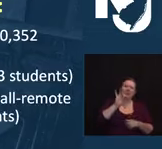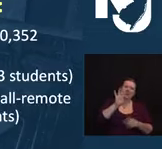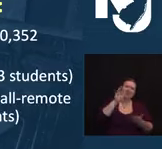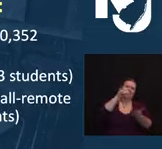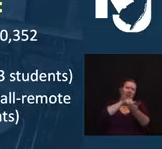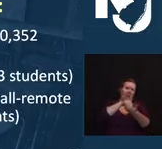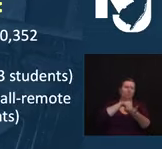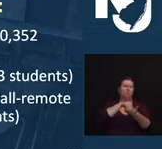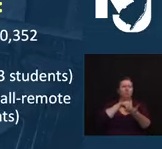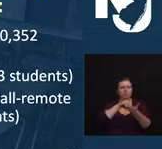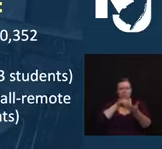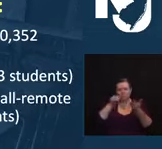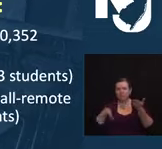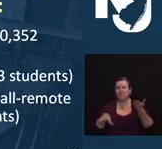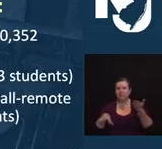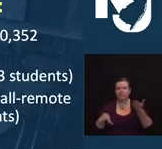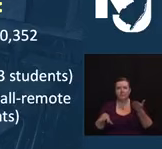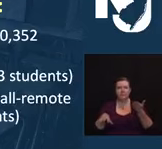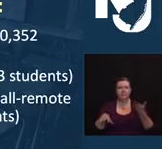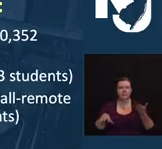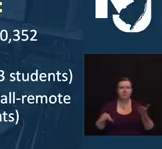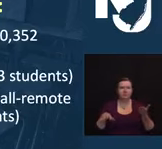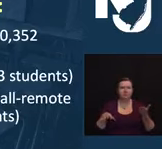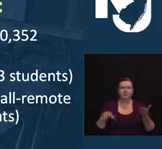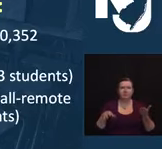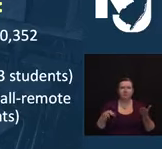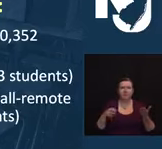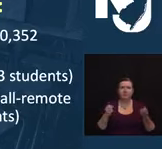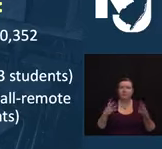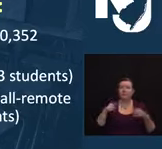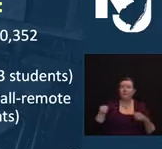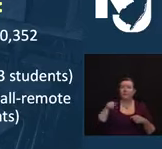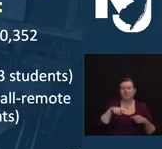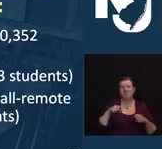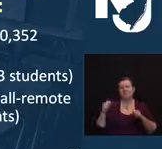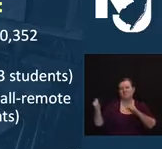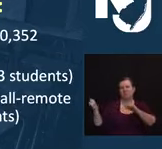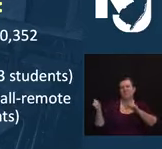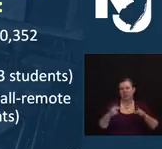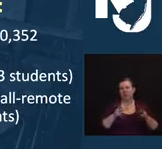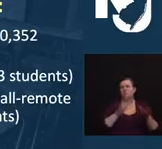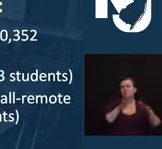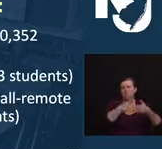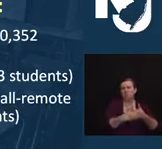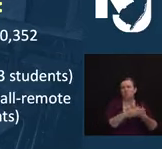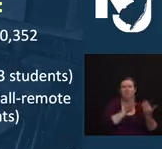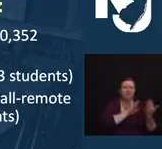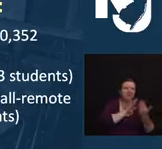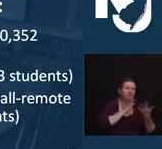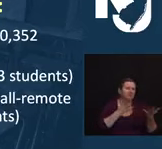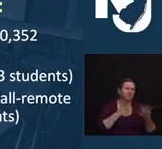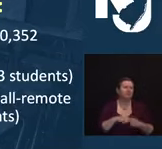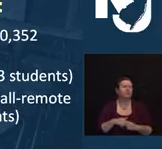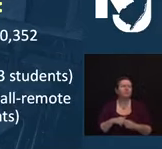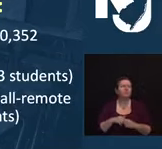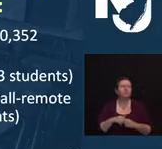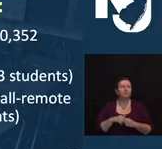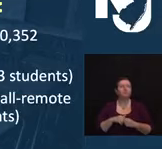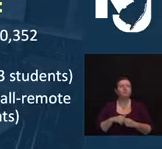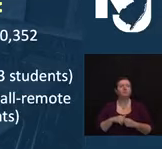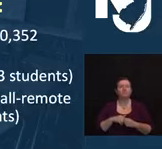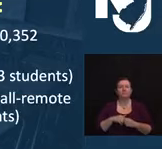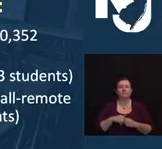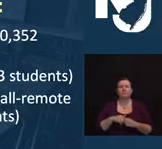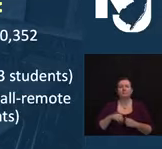many of them, we know, are back in their classrooms in some fashion. This leaves roughly 367,000